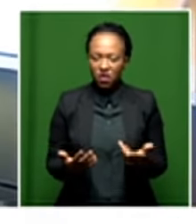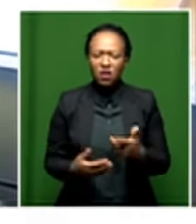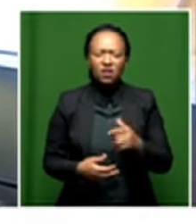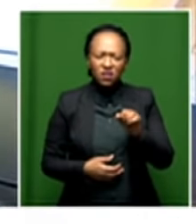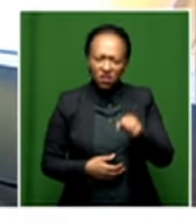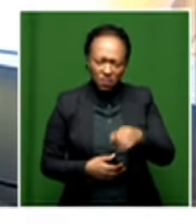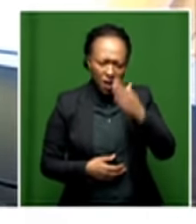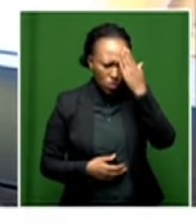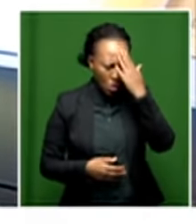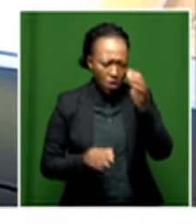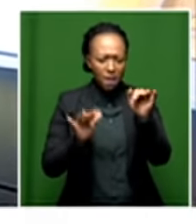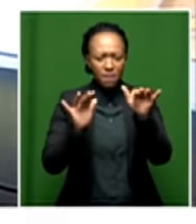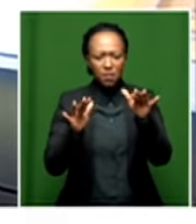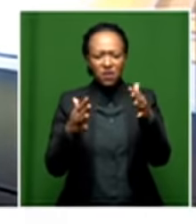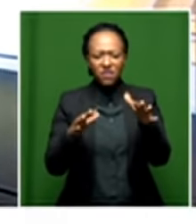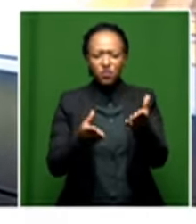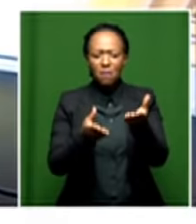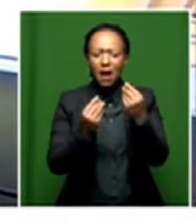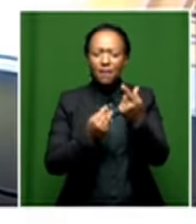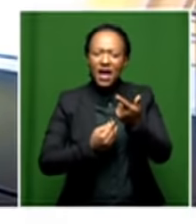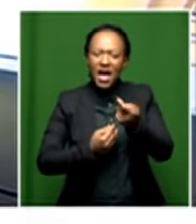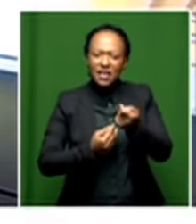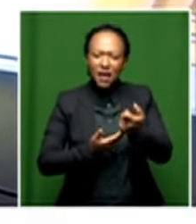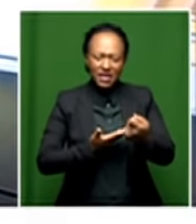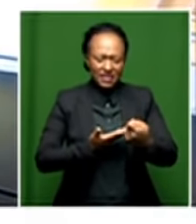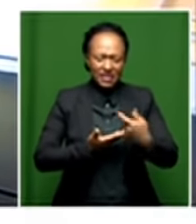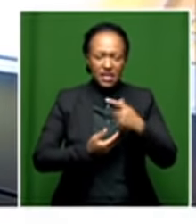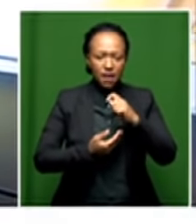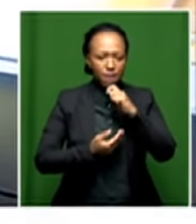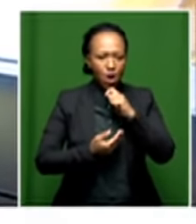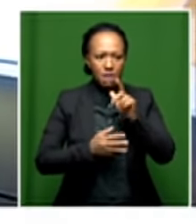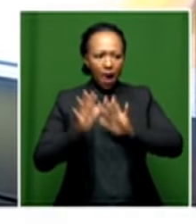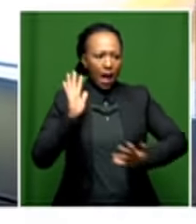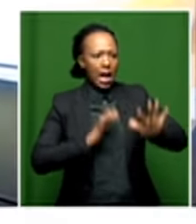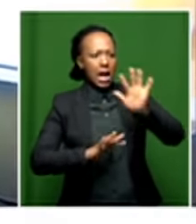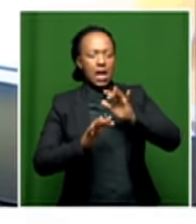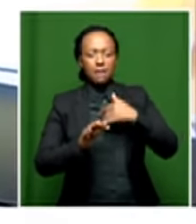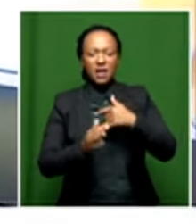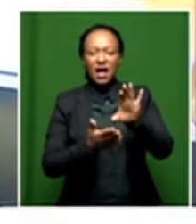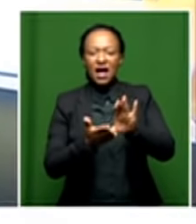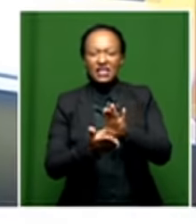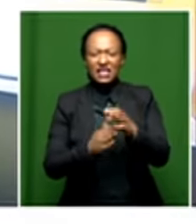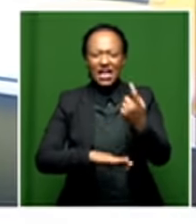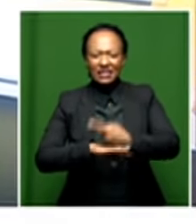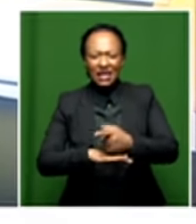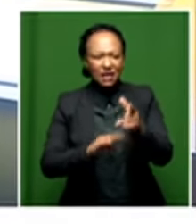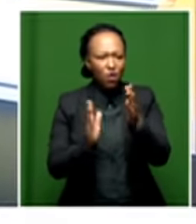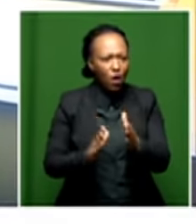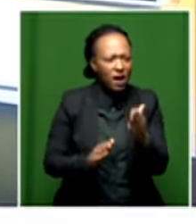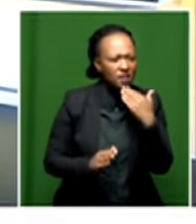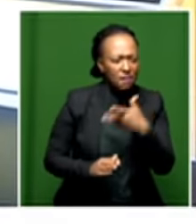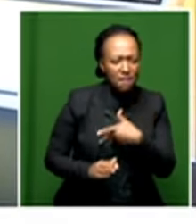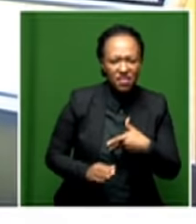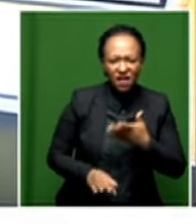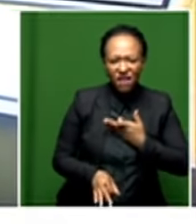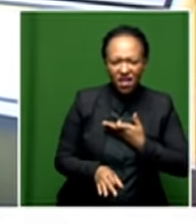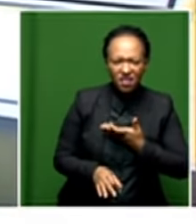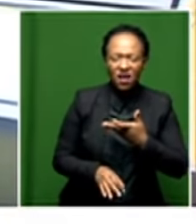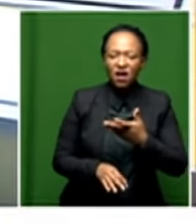getting the SMSs in the morning and then quickly had to cancel their entire work days to organise for their parents or grandparents